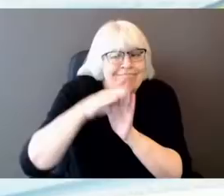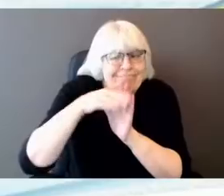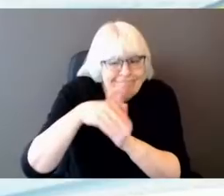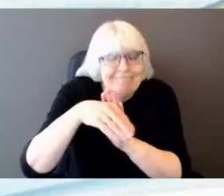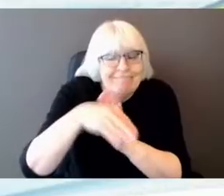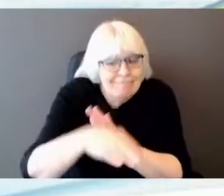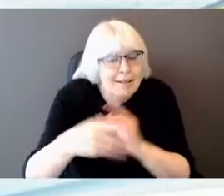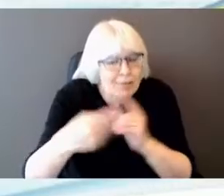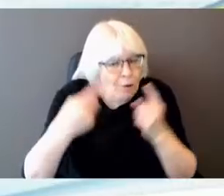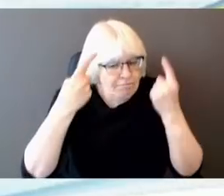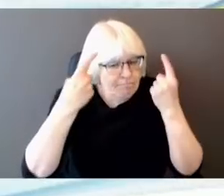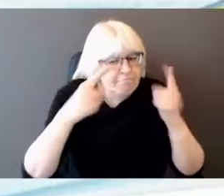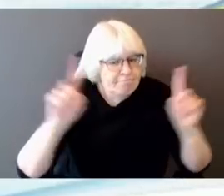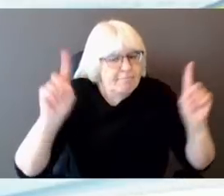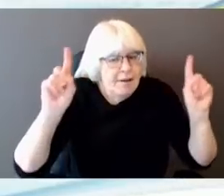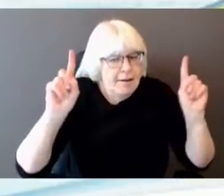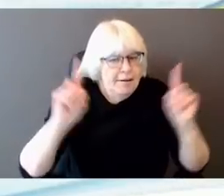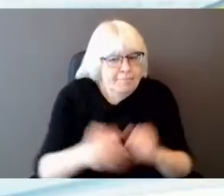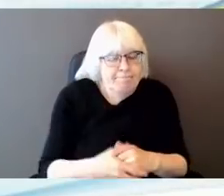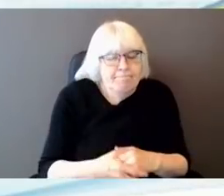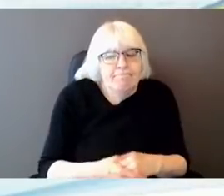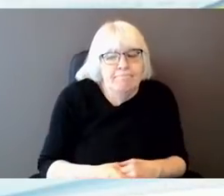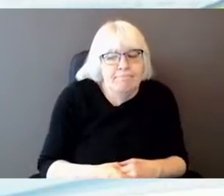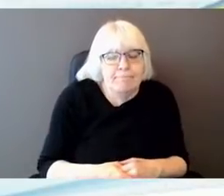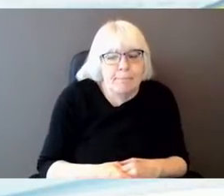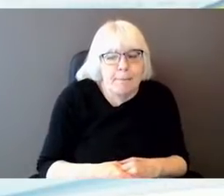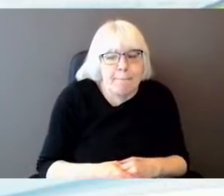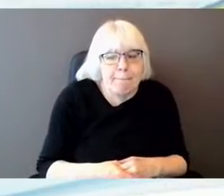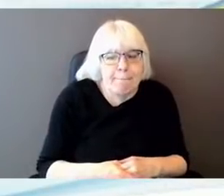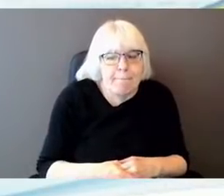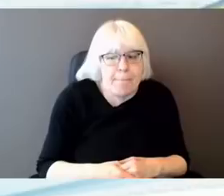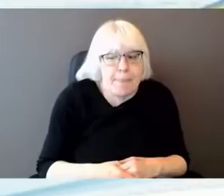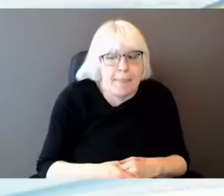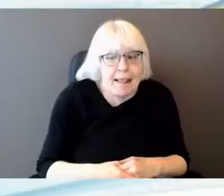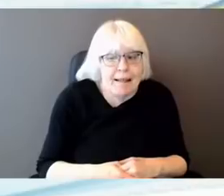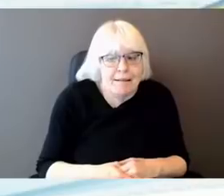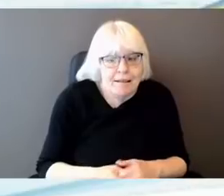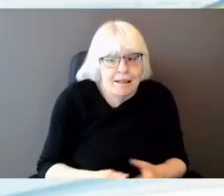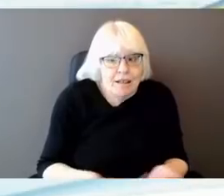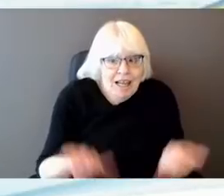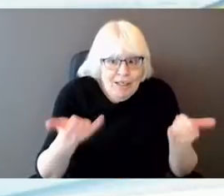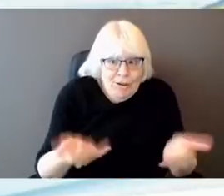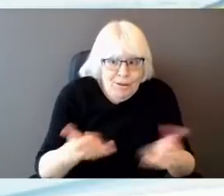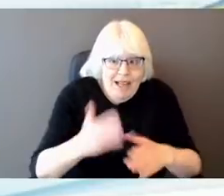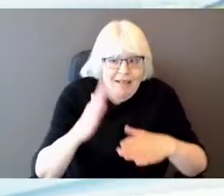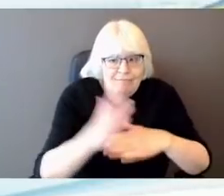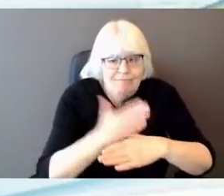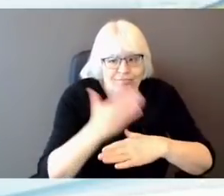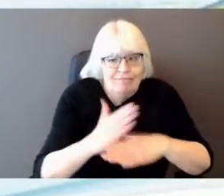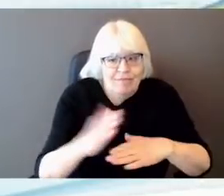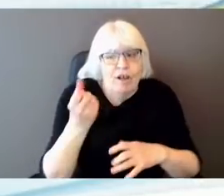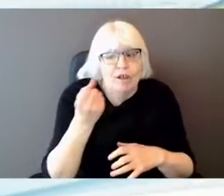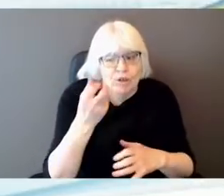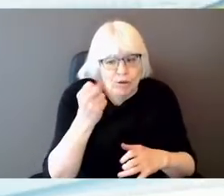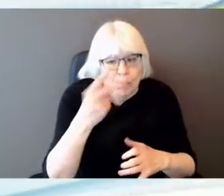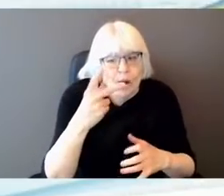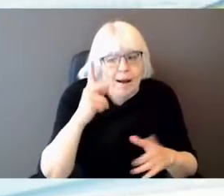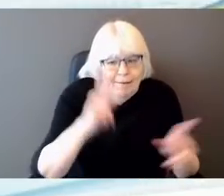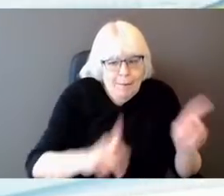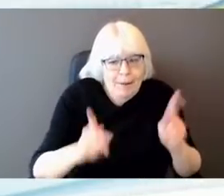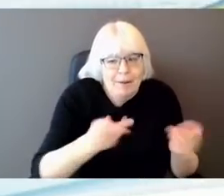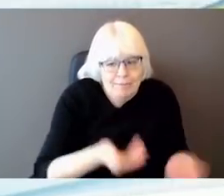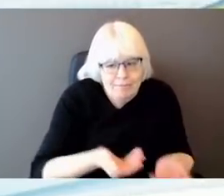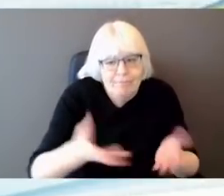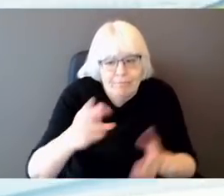hospitalizations as well. Today, we are reporting an average of 12 people being treated in hospital over the last 7